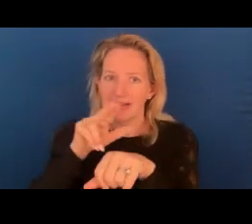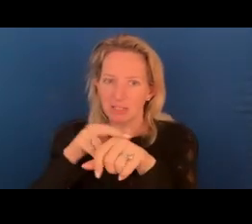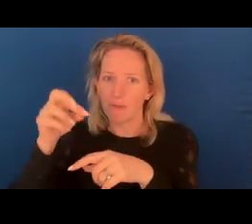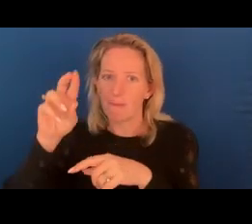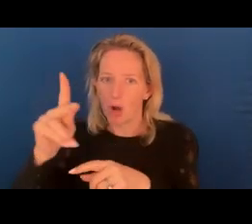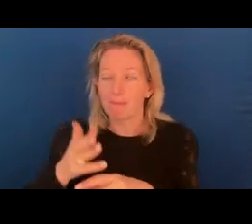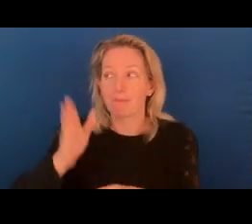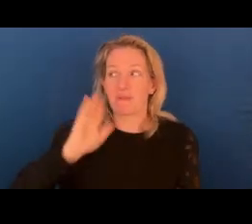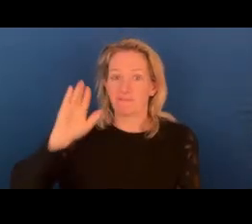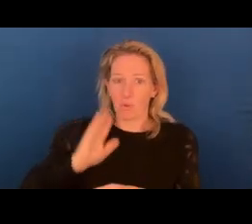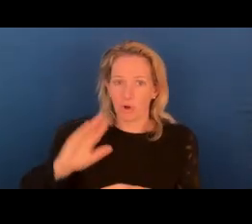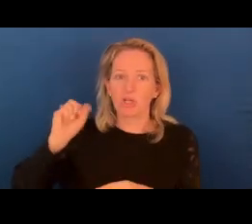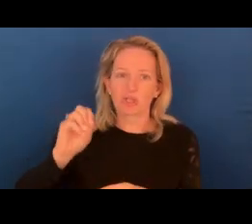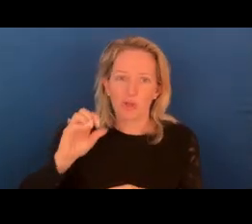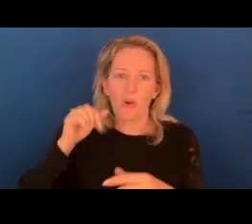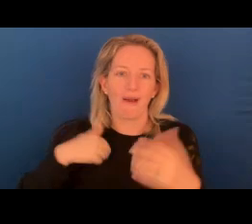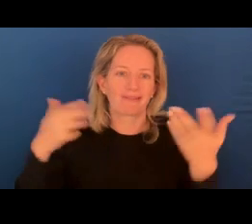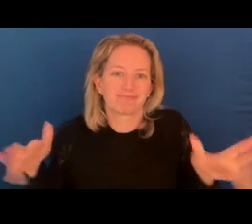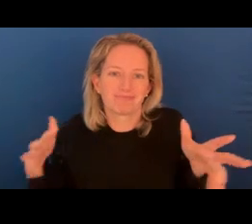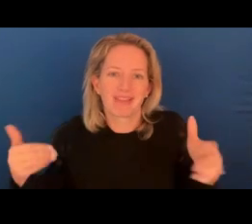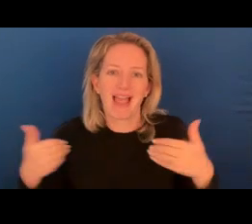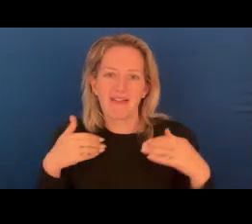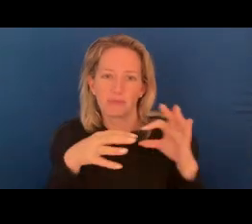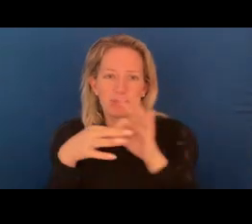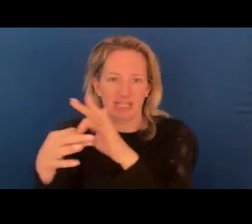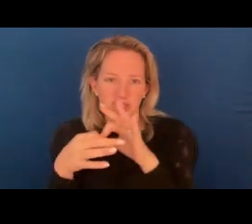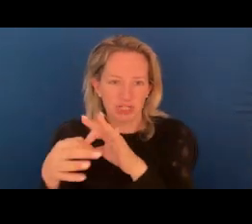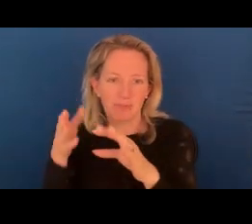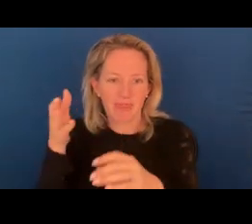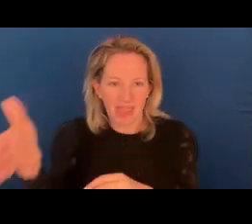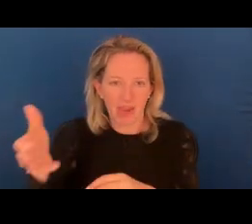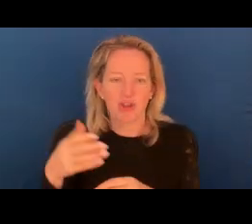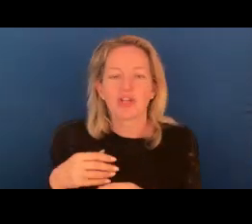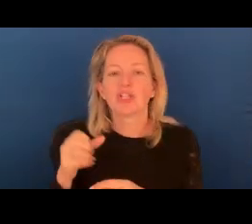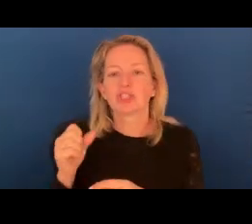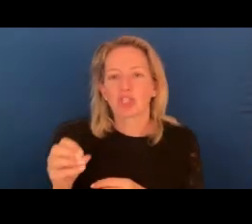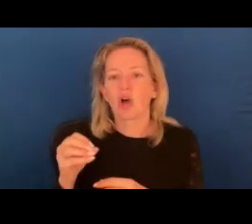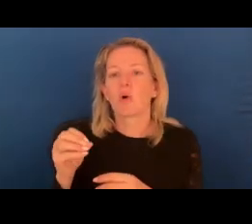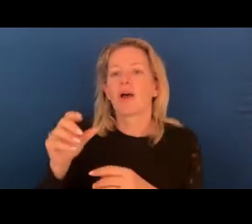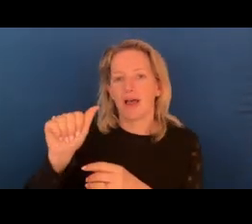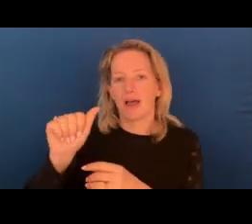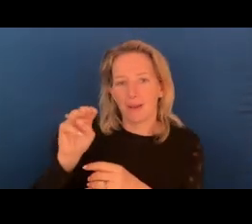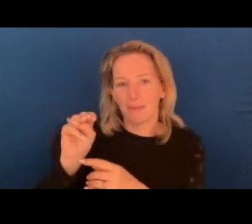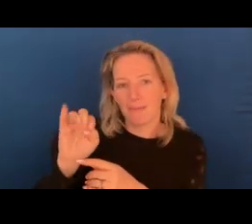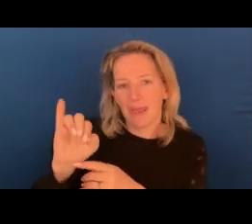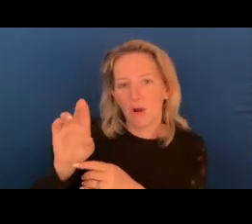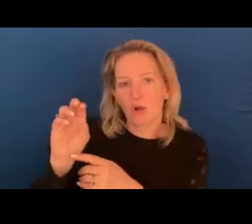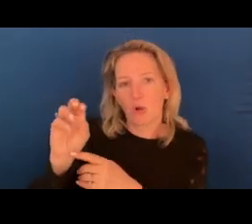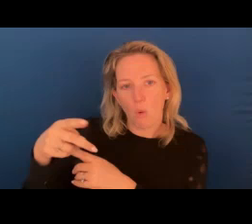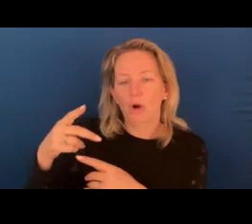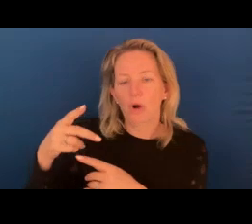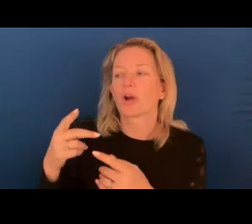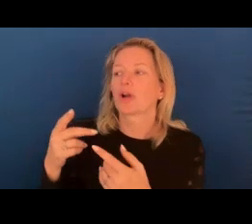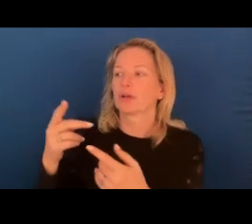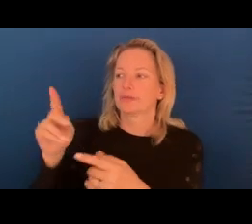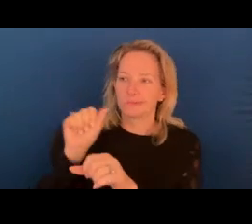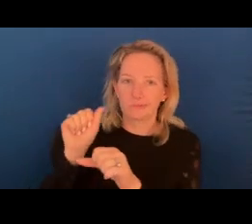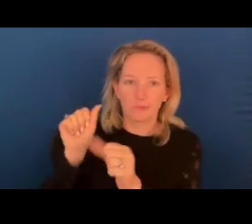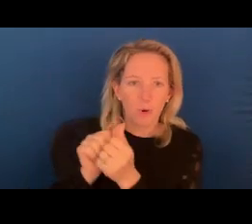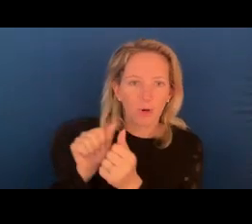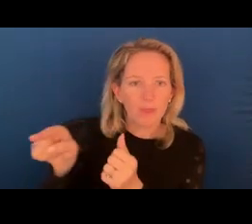that's been, the most important thing. Like Nia Bay, the teacher there, she was an AmeriCorps with Olympic Coast National Marine Sanctuary. I work very closely